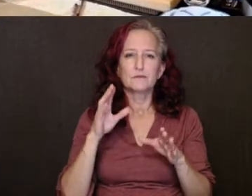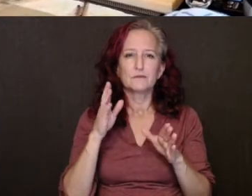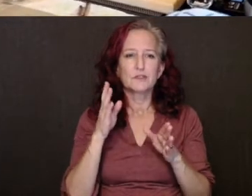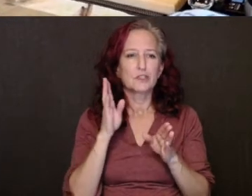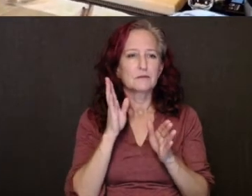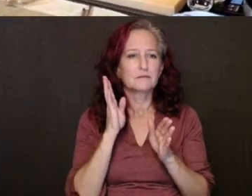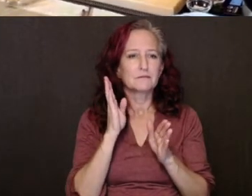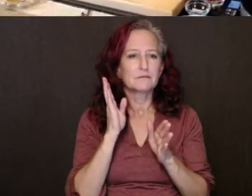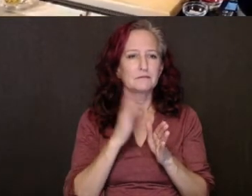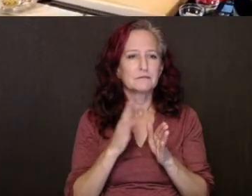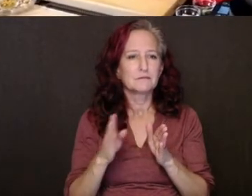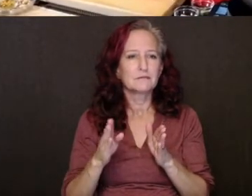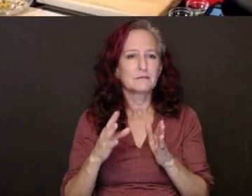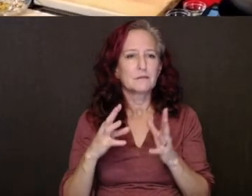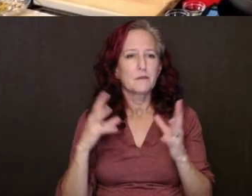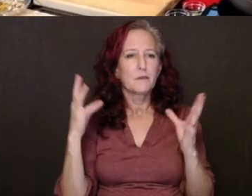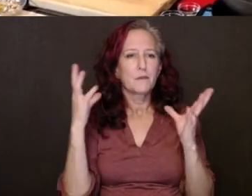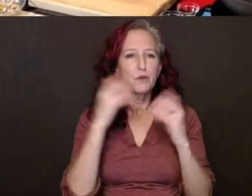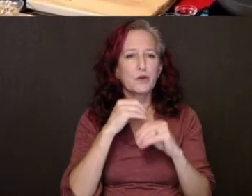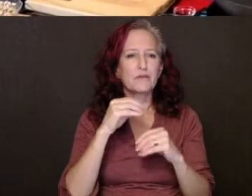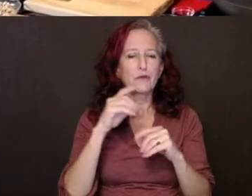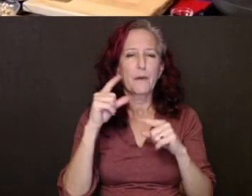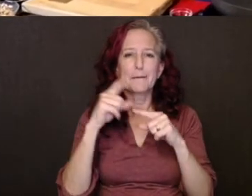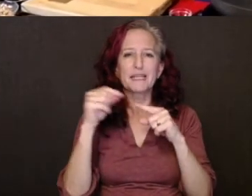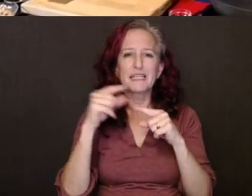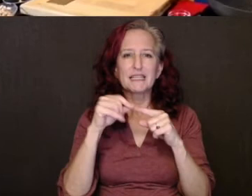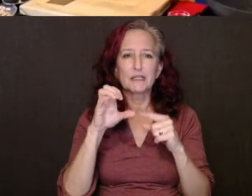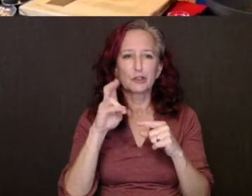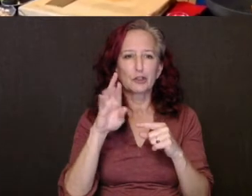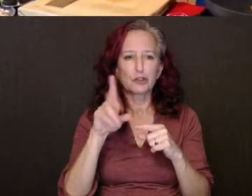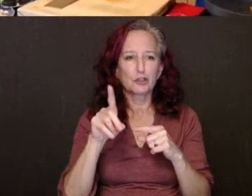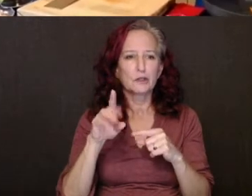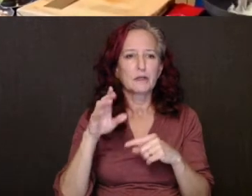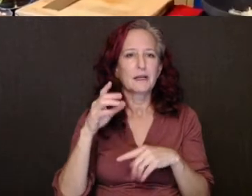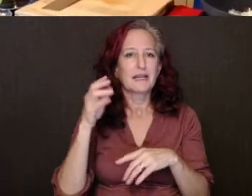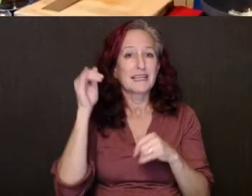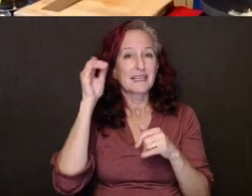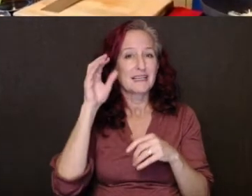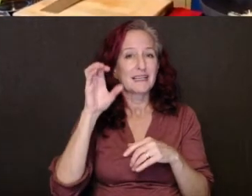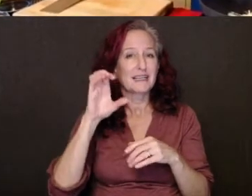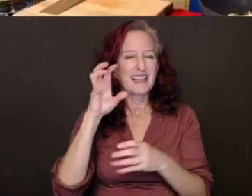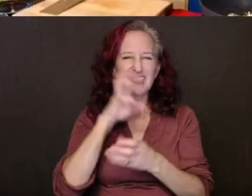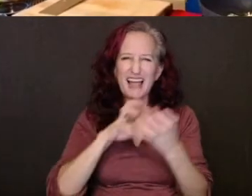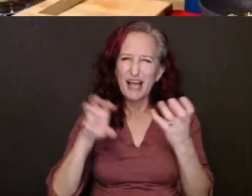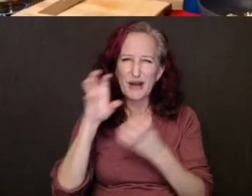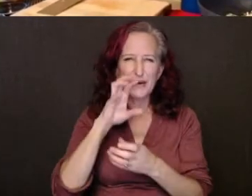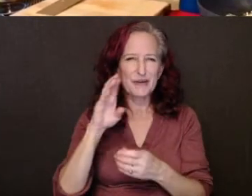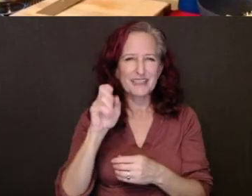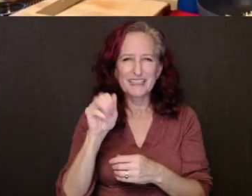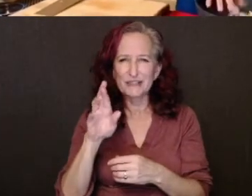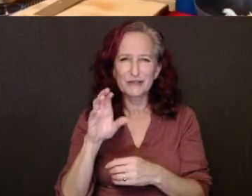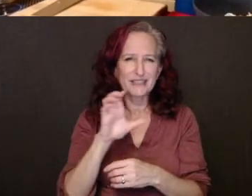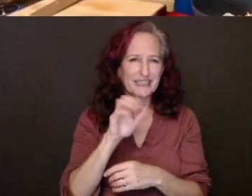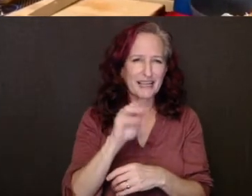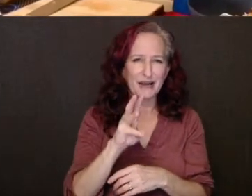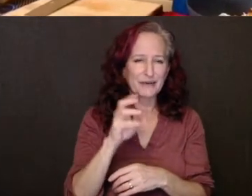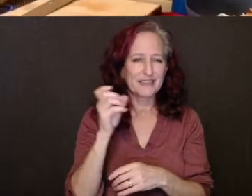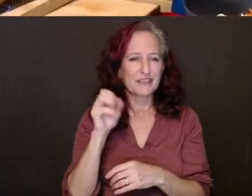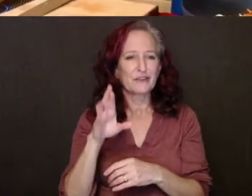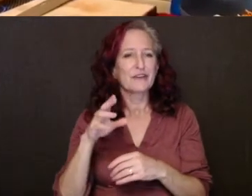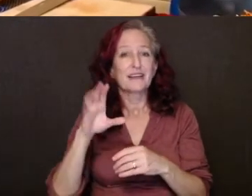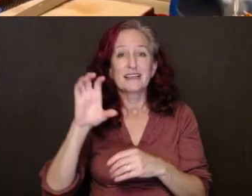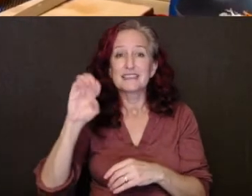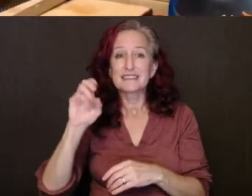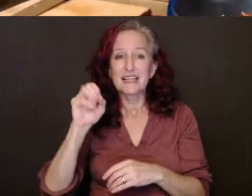ingredients over here. Carrot takes longer. Cabbage takes longer to cook. And then mushroom, okay? And